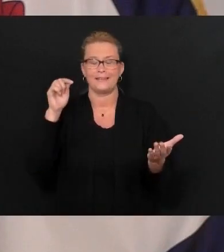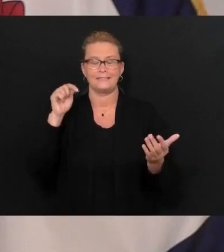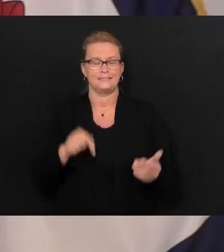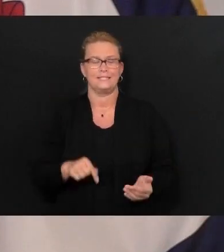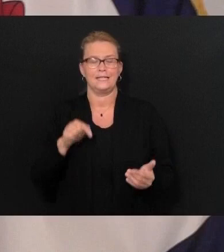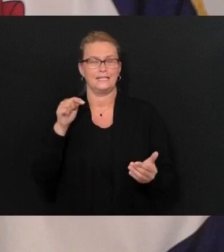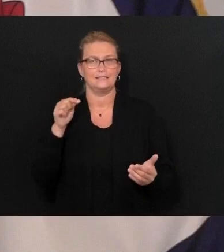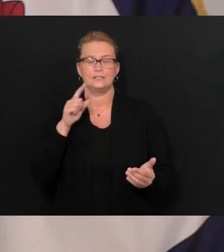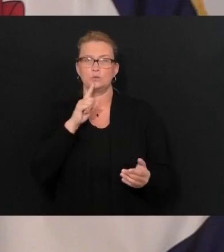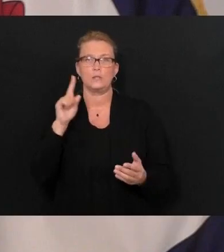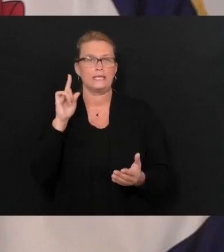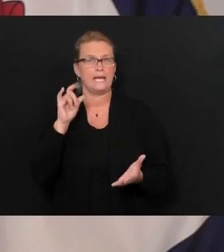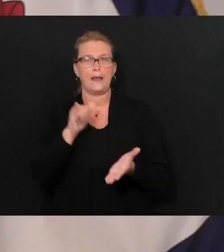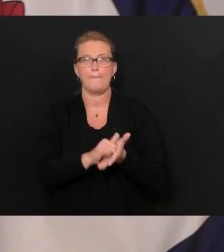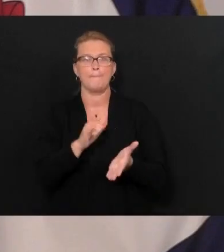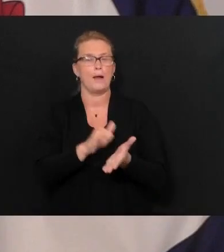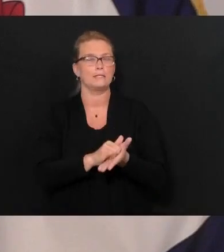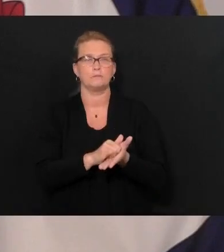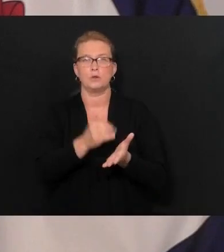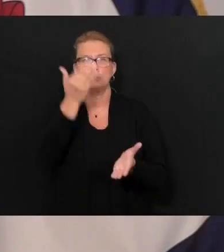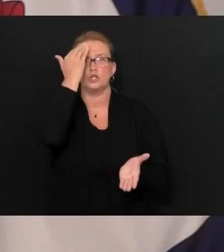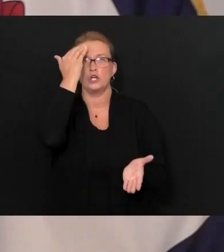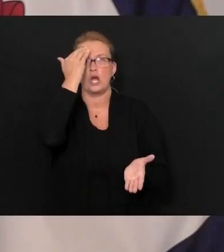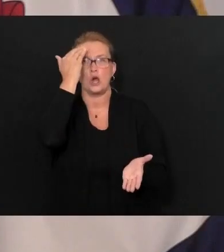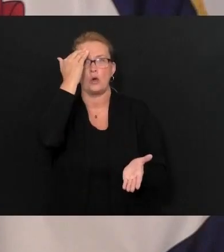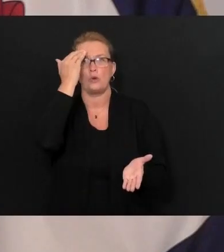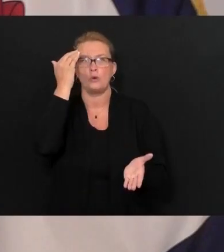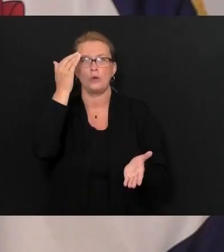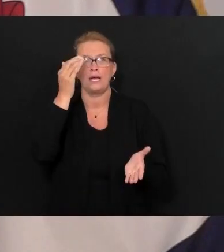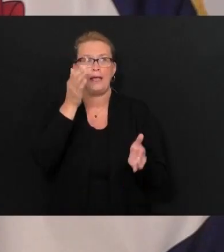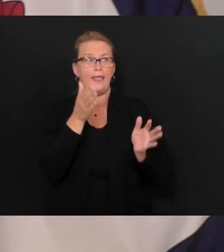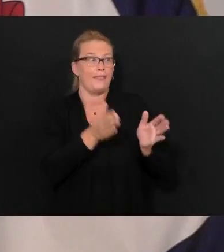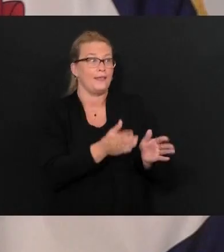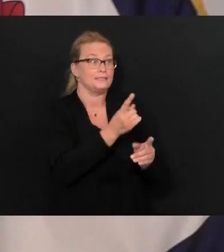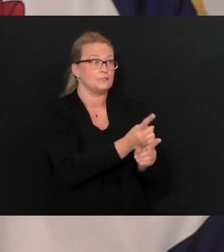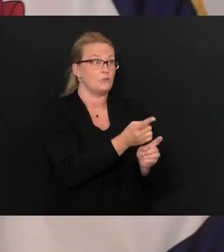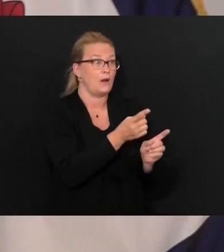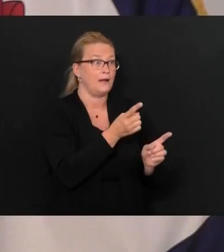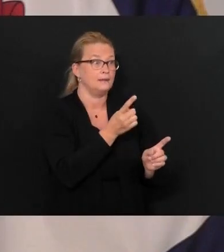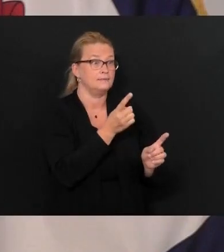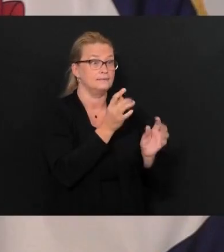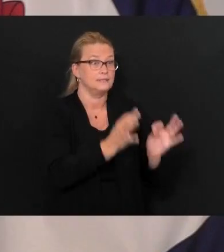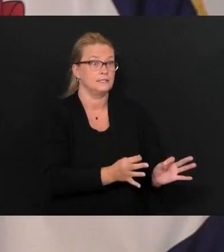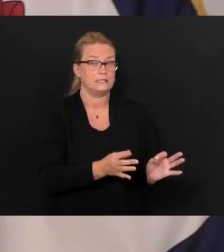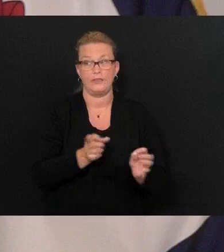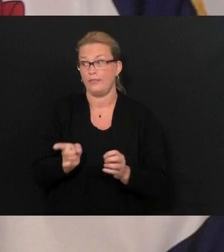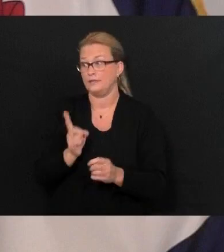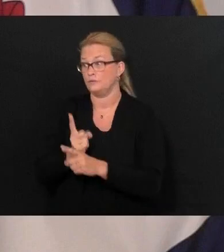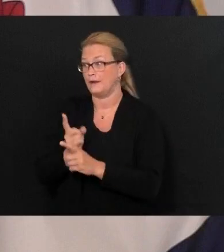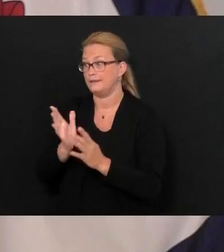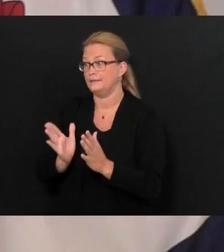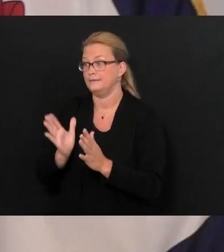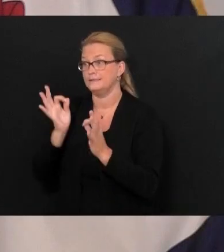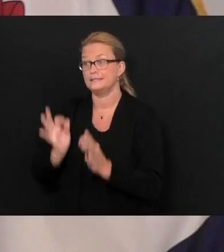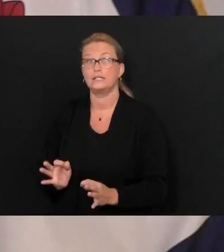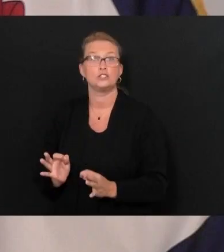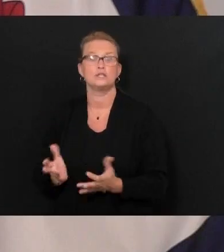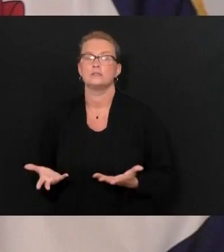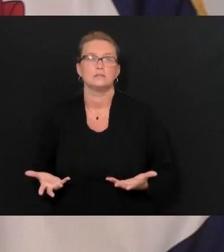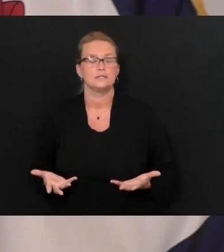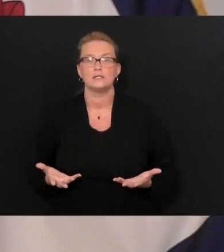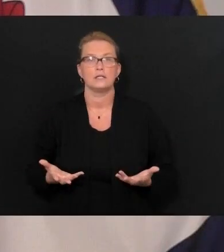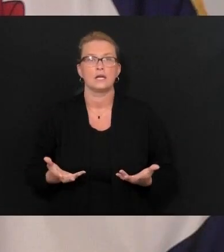completely impossible to know whether this move is the right move or the wrong move, because absolutely